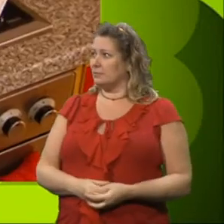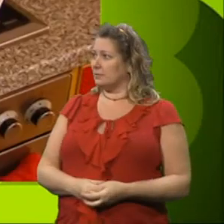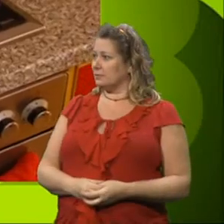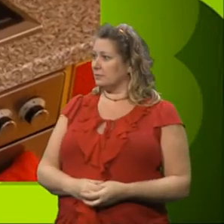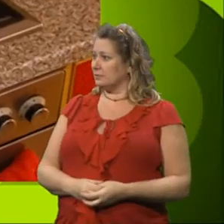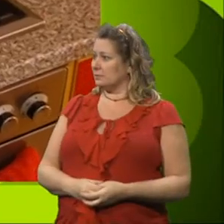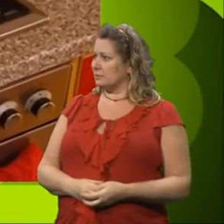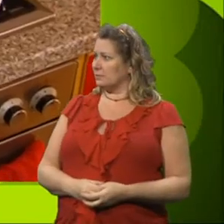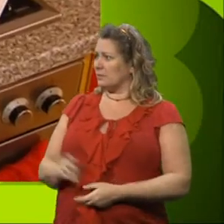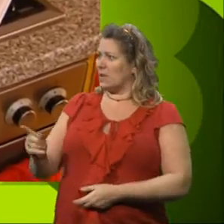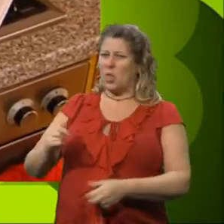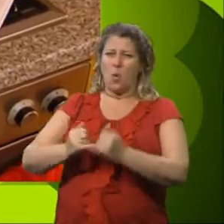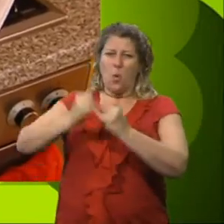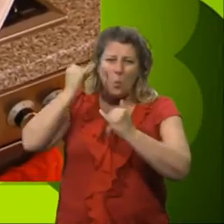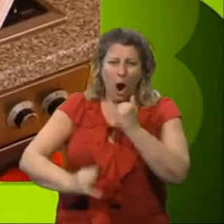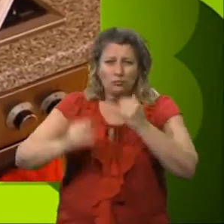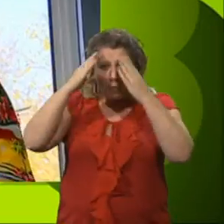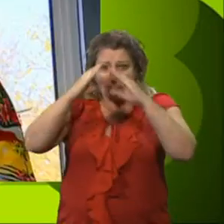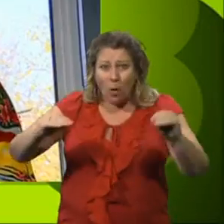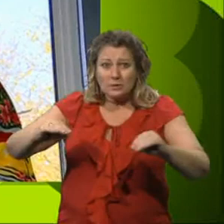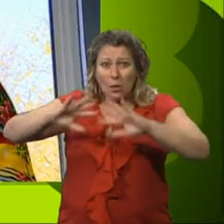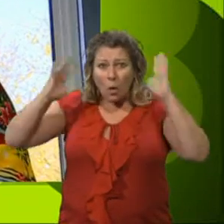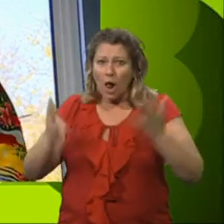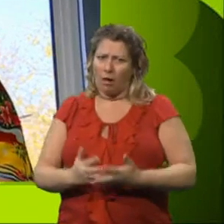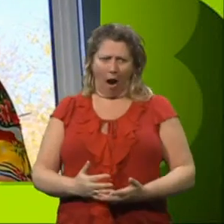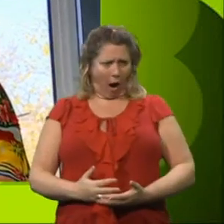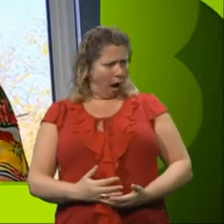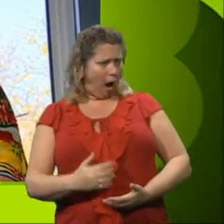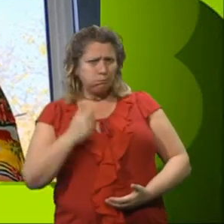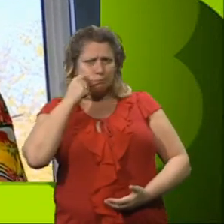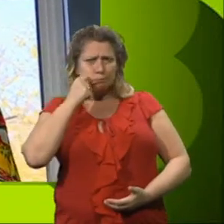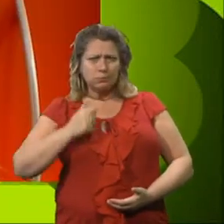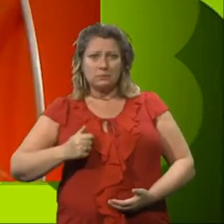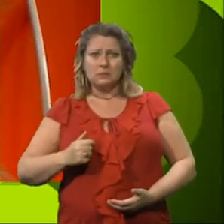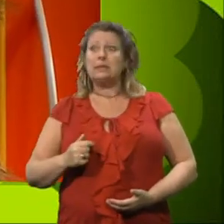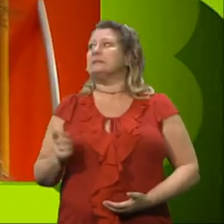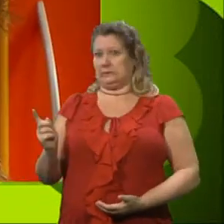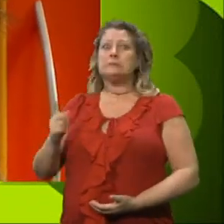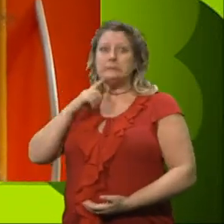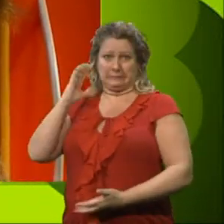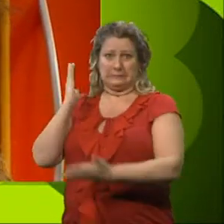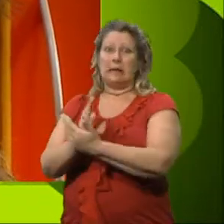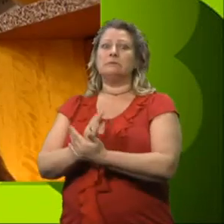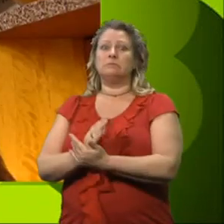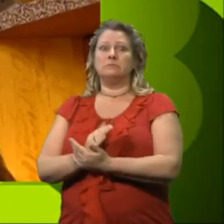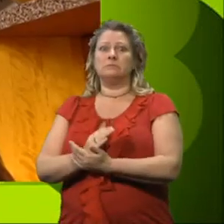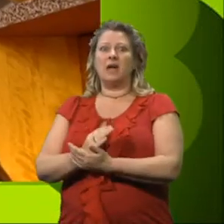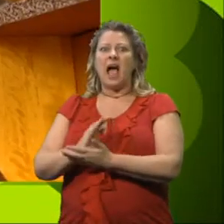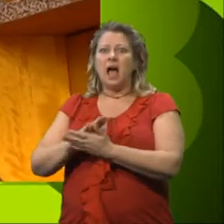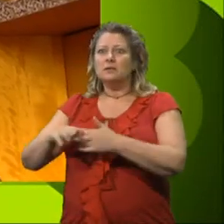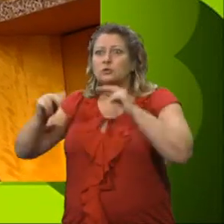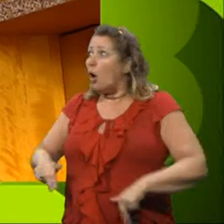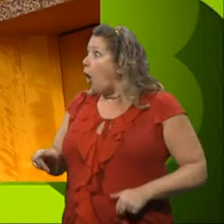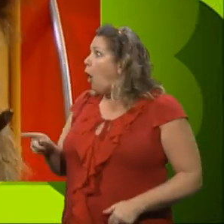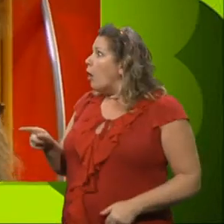Is this the worst reporter in the world? Seems a bit harsh. Yes, definitely, without a doubt. Says Hacker